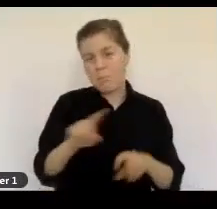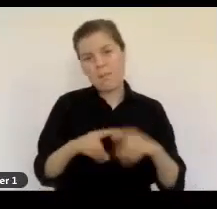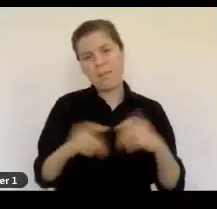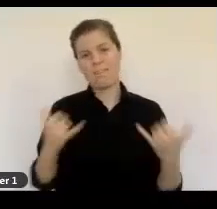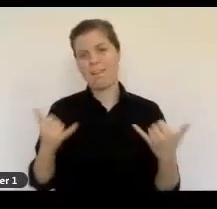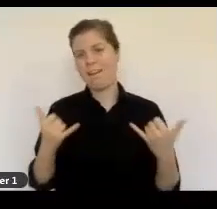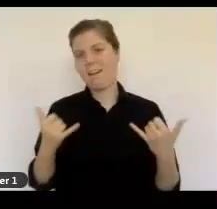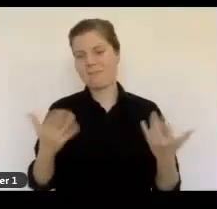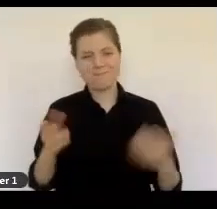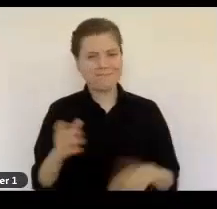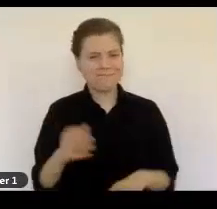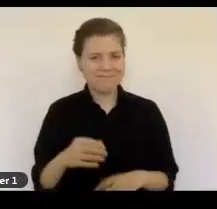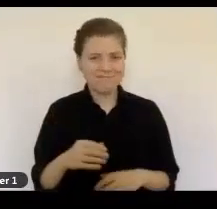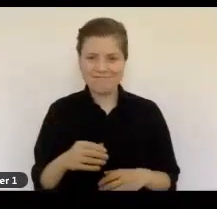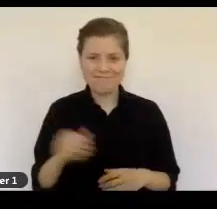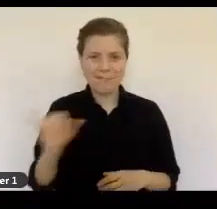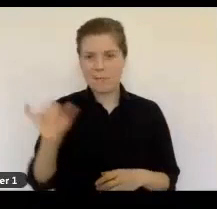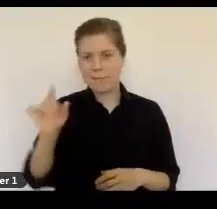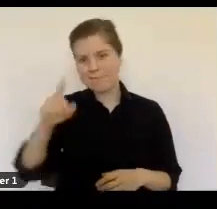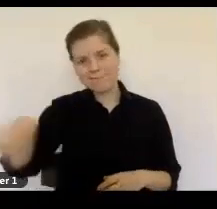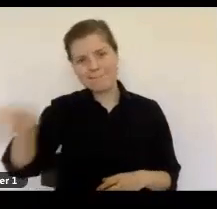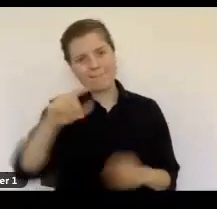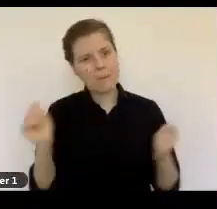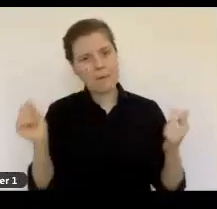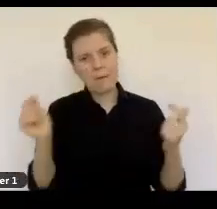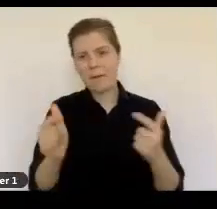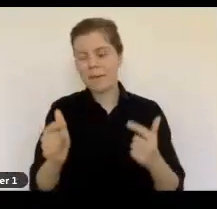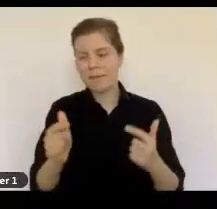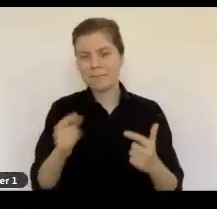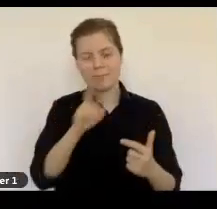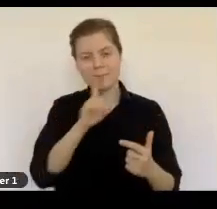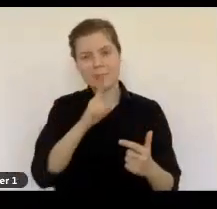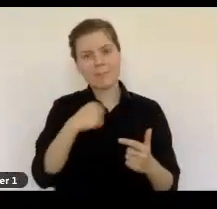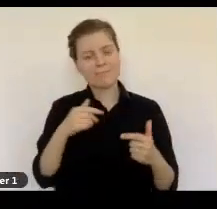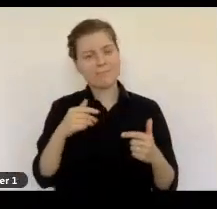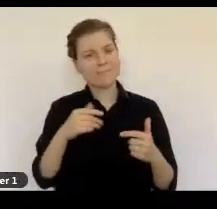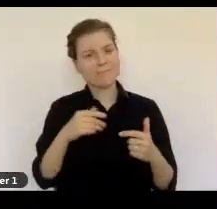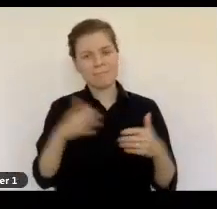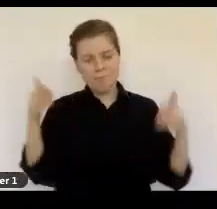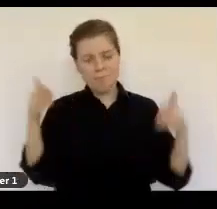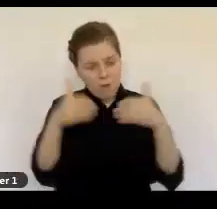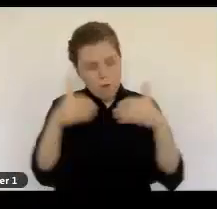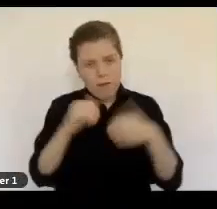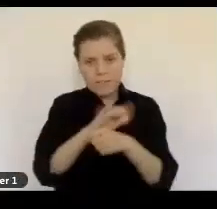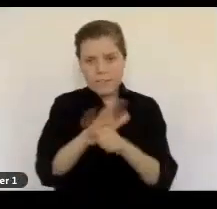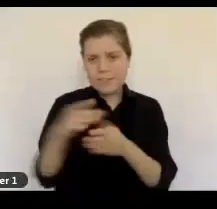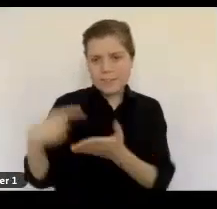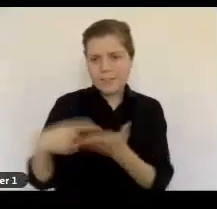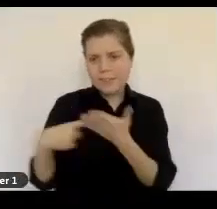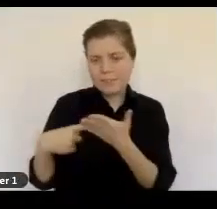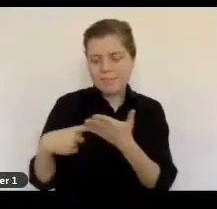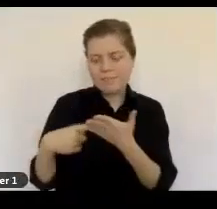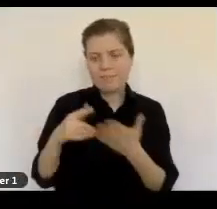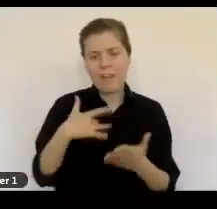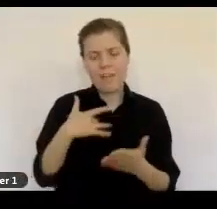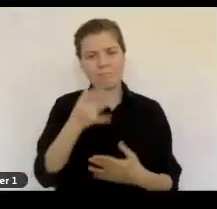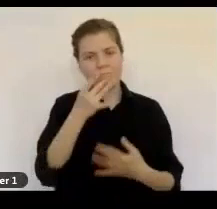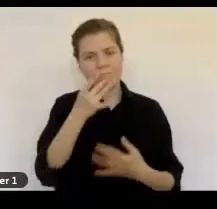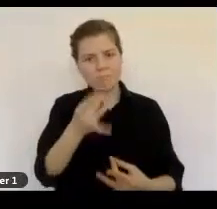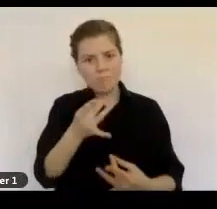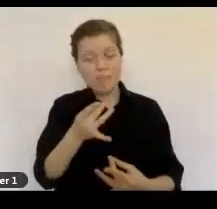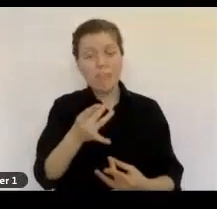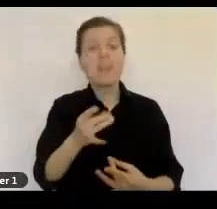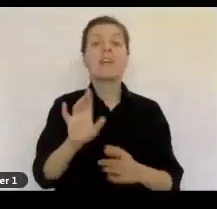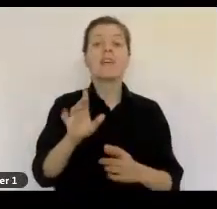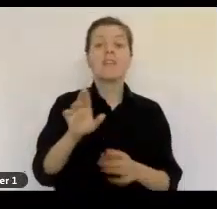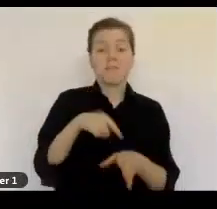to pandemic ethics or emergency ethics and so forth, but lately, obviously, I've been, like everybody, I've been really